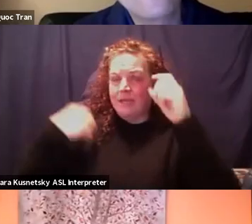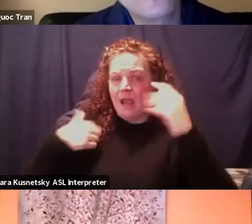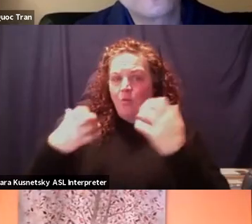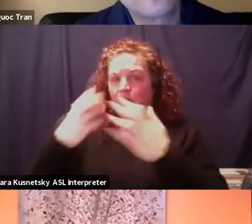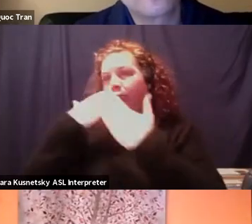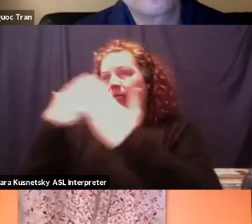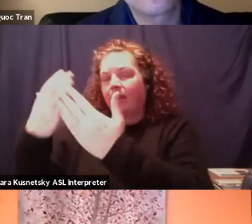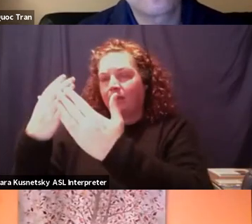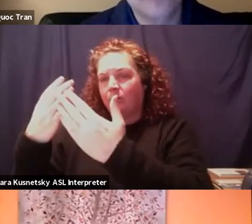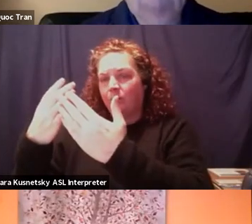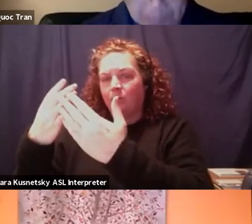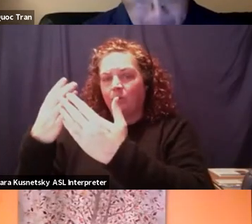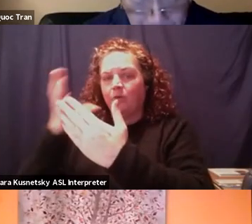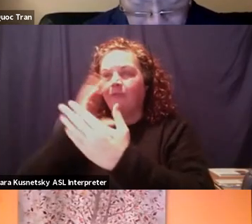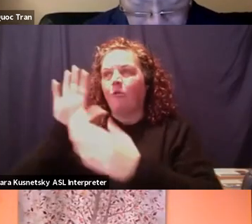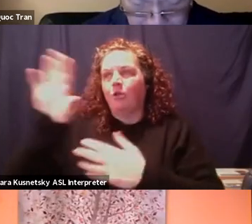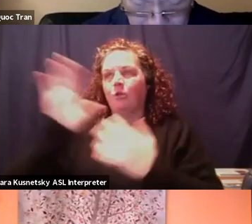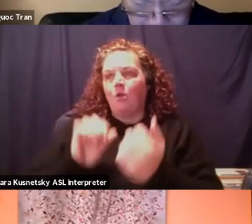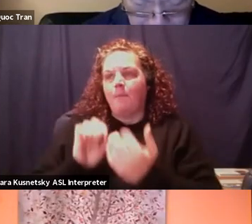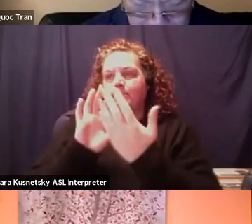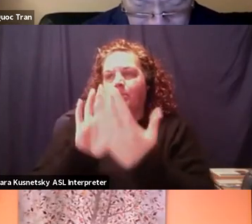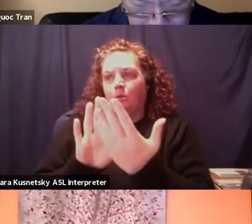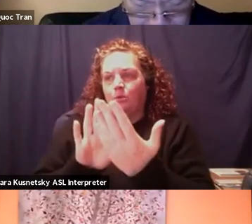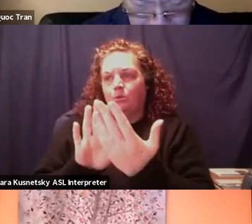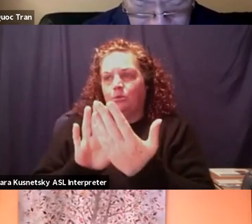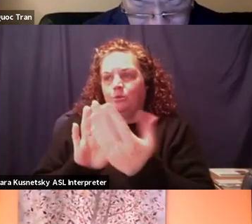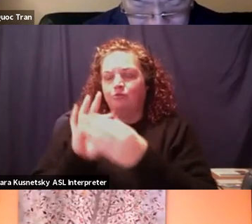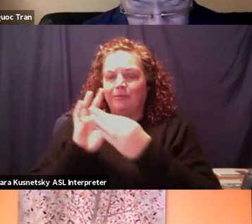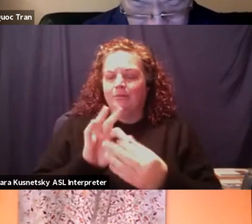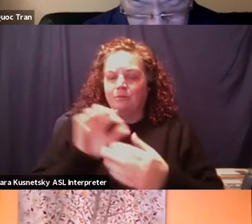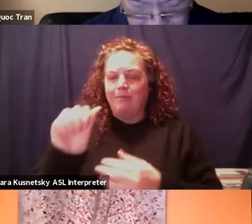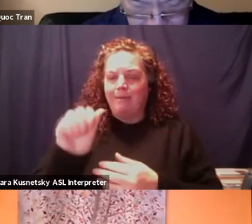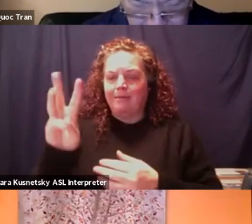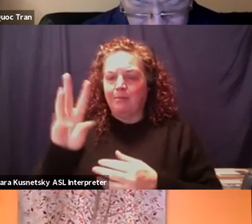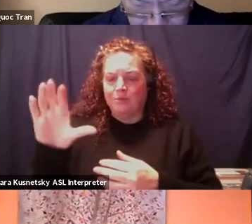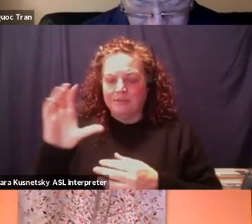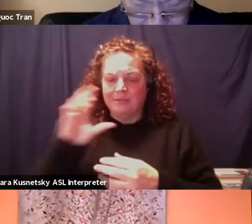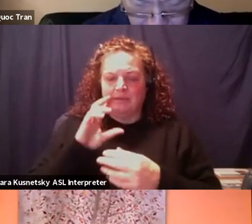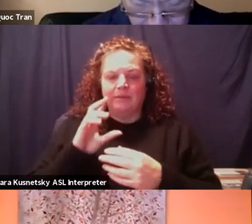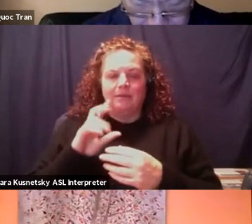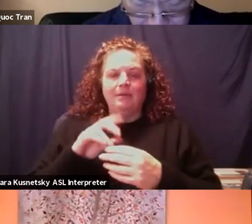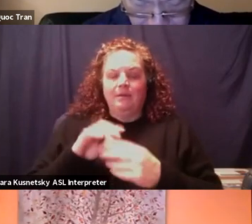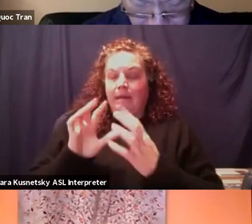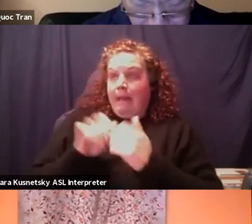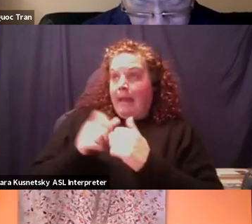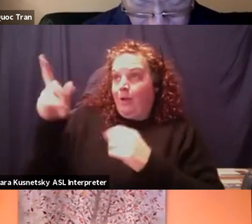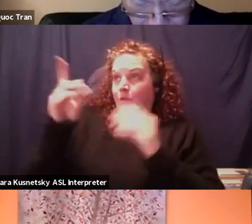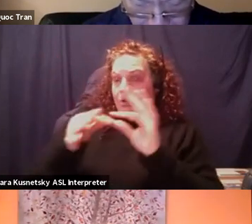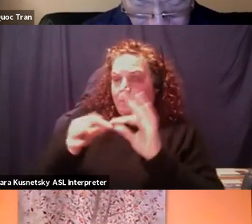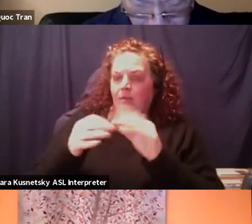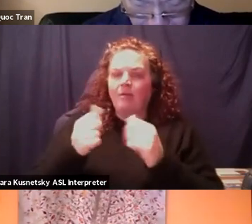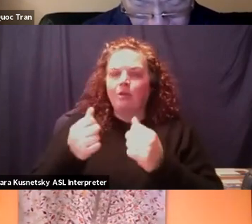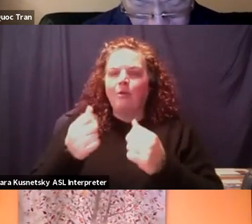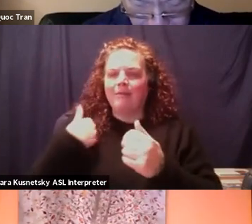thank you for the approach you took in regard to AWC, which was laying out a couple of suggested